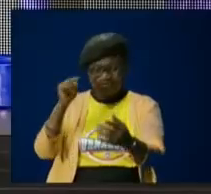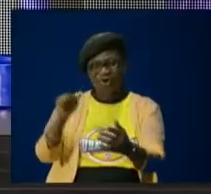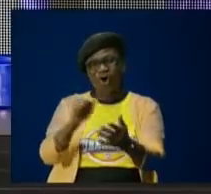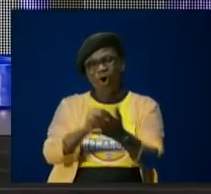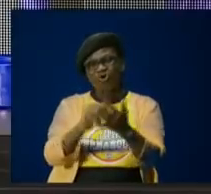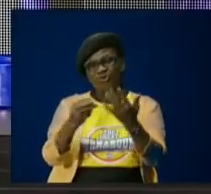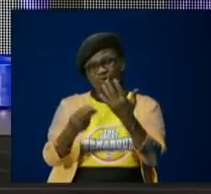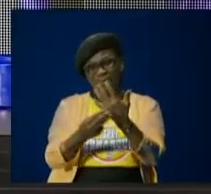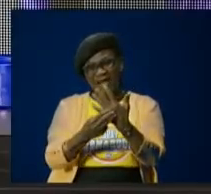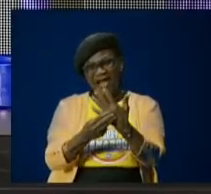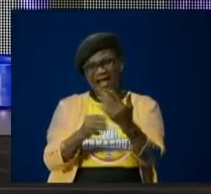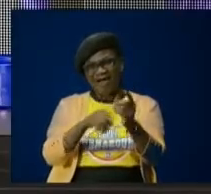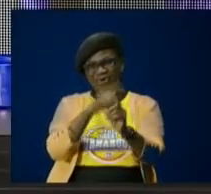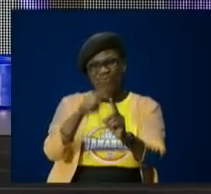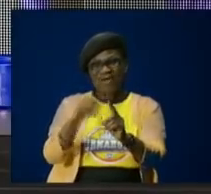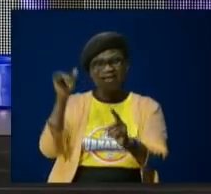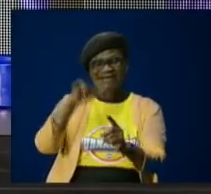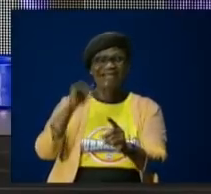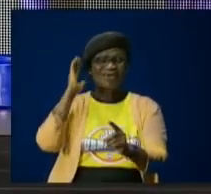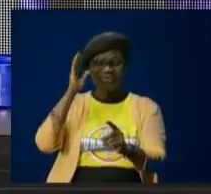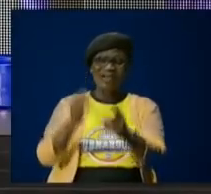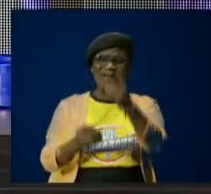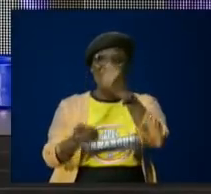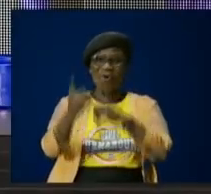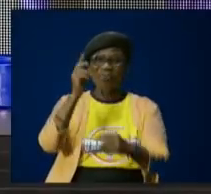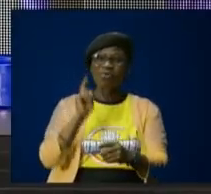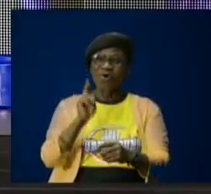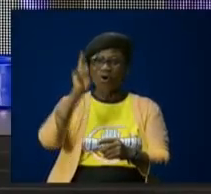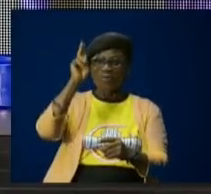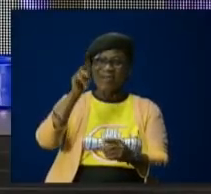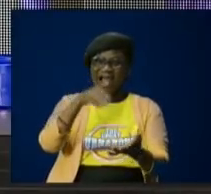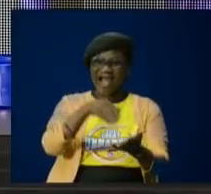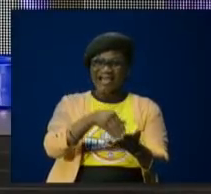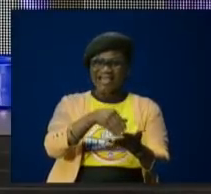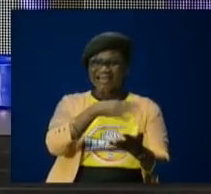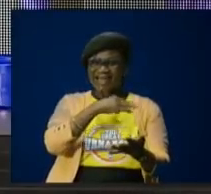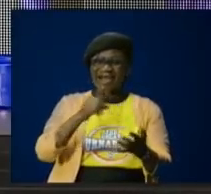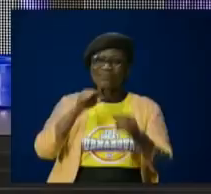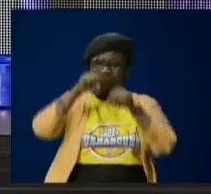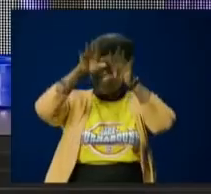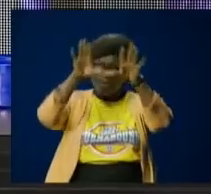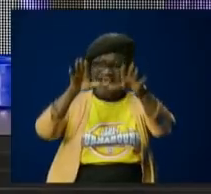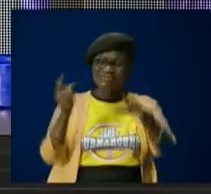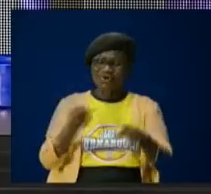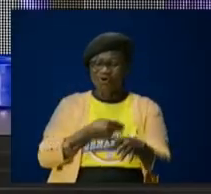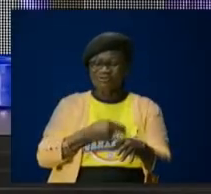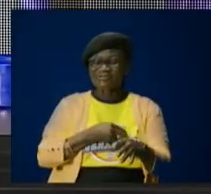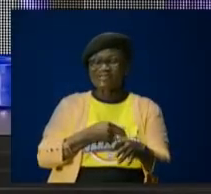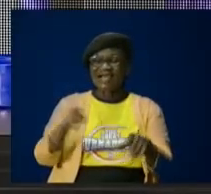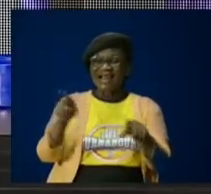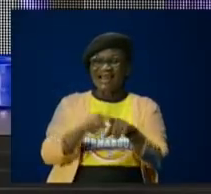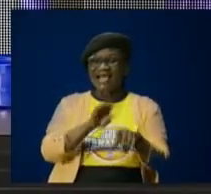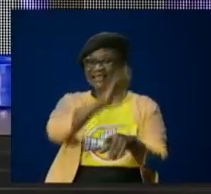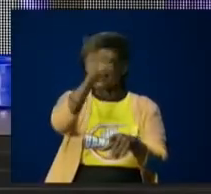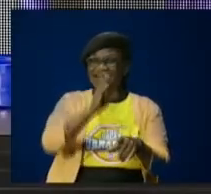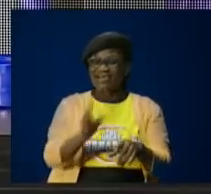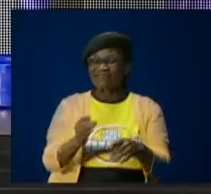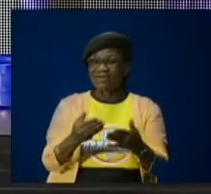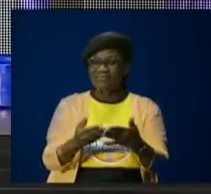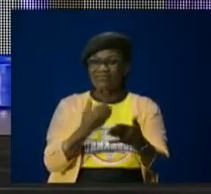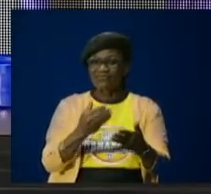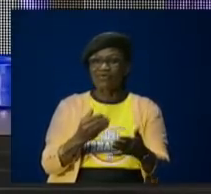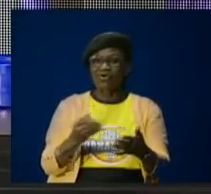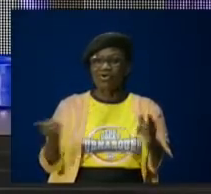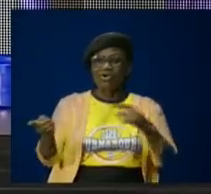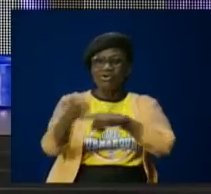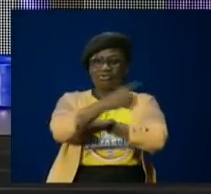and bless us like never before. As for today, my own text will be Genesis